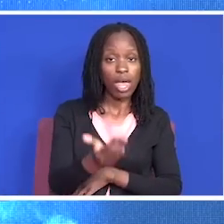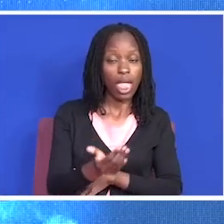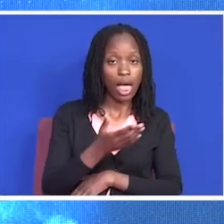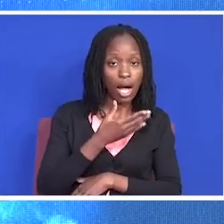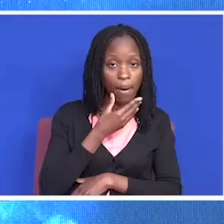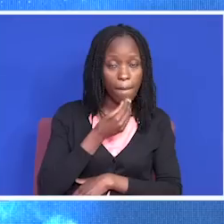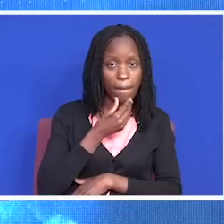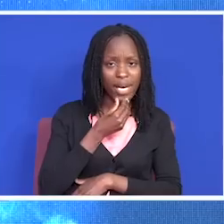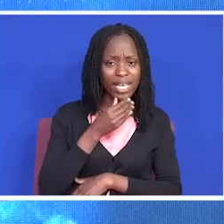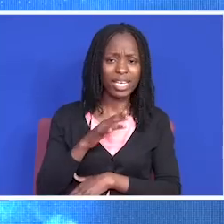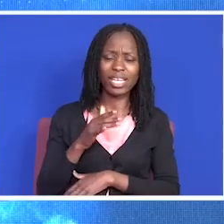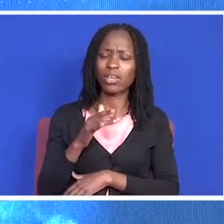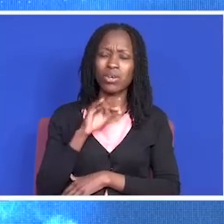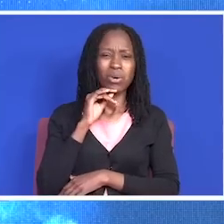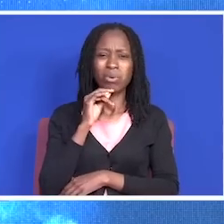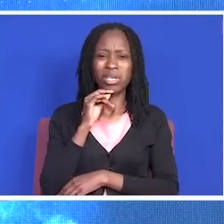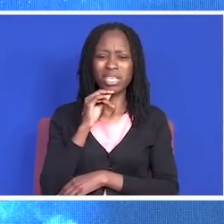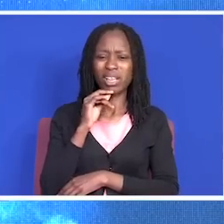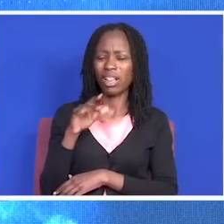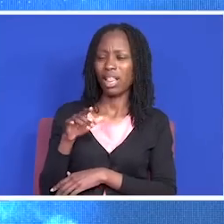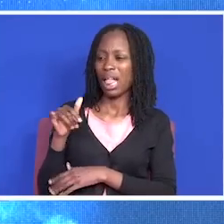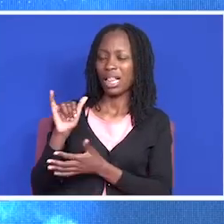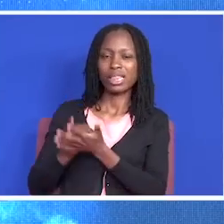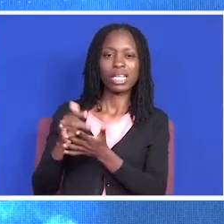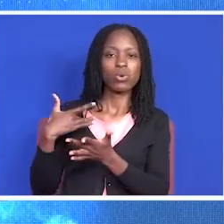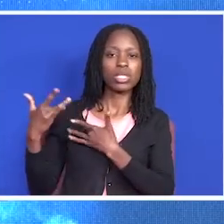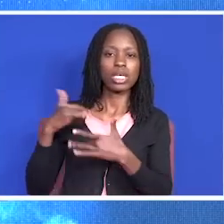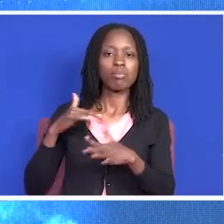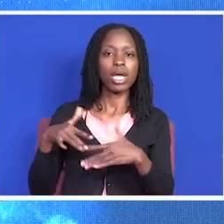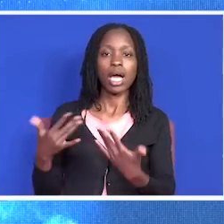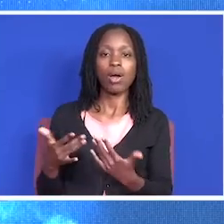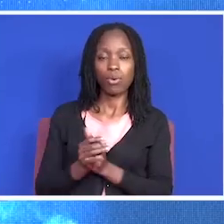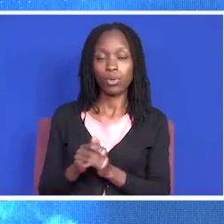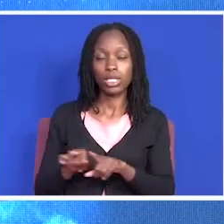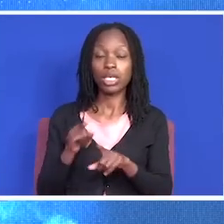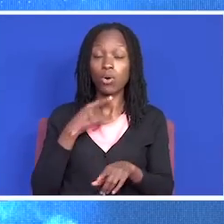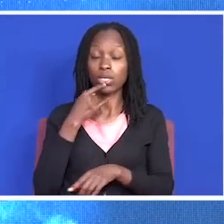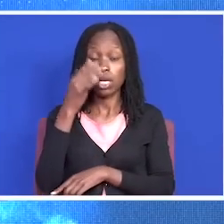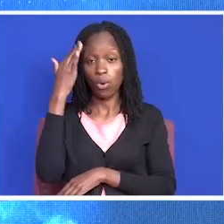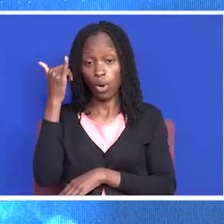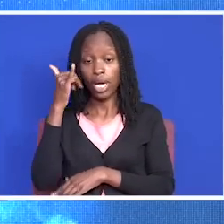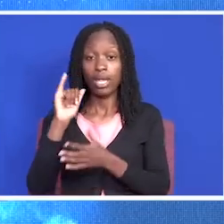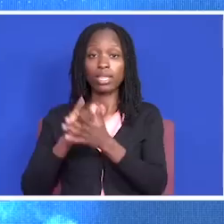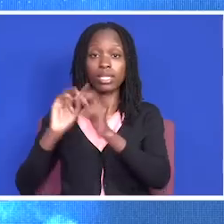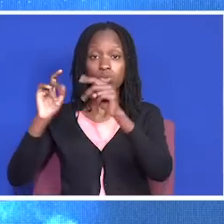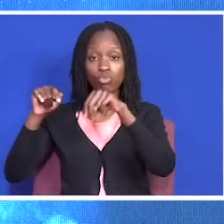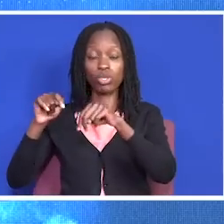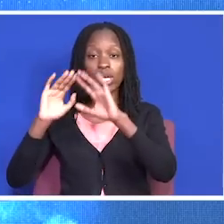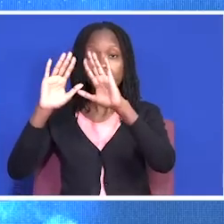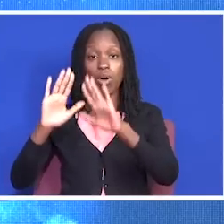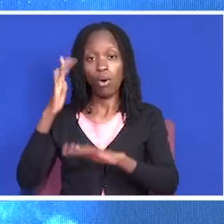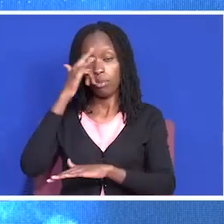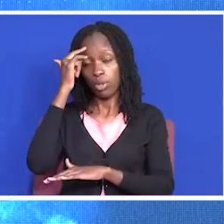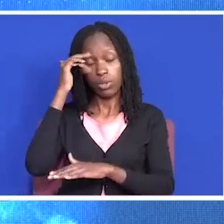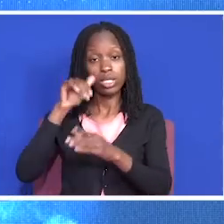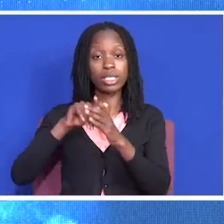young man and you're asking yourself, what has that got to do with me? I want to tell you why it is important.